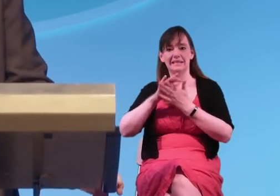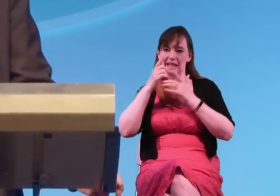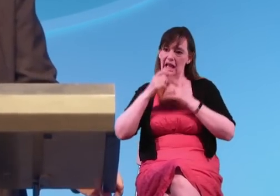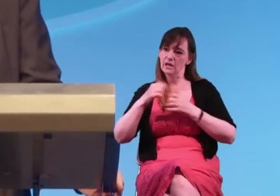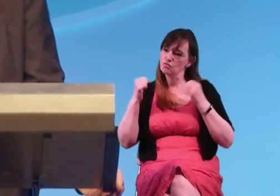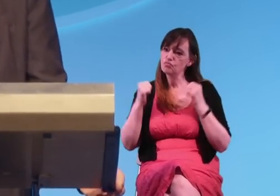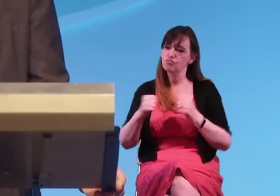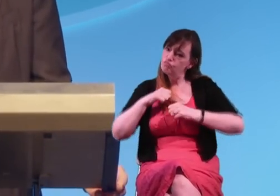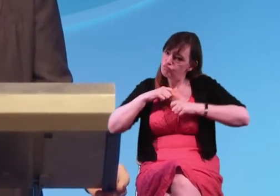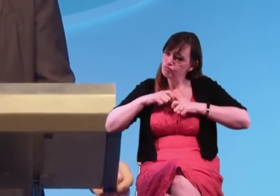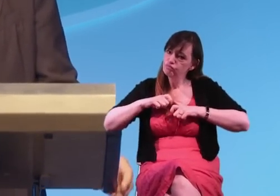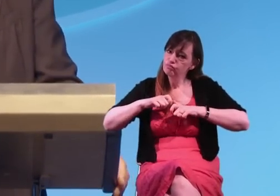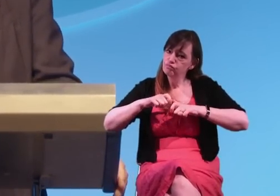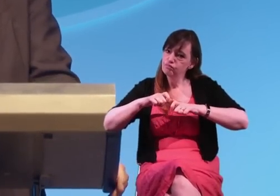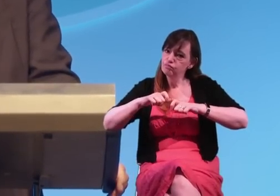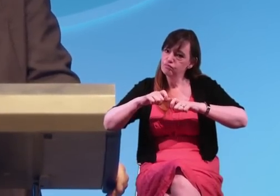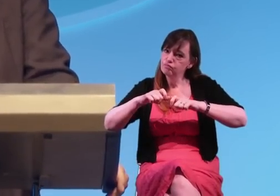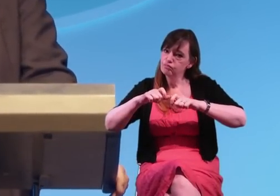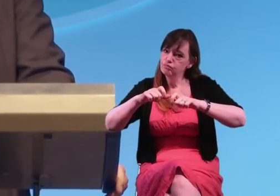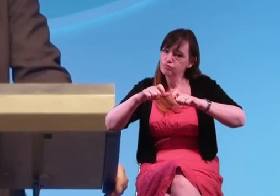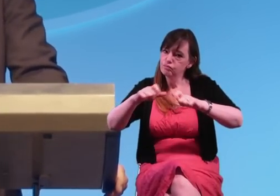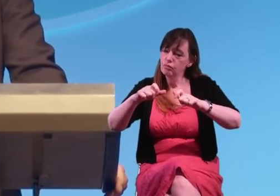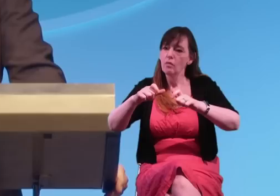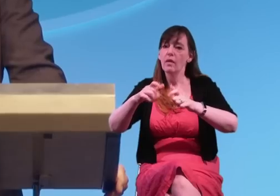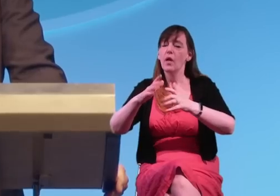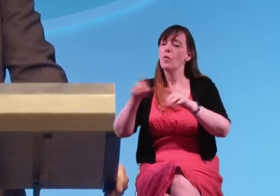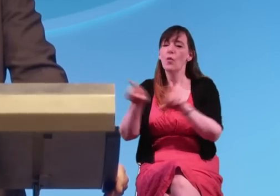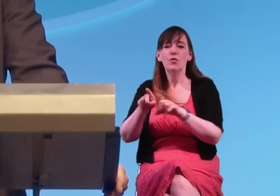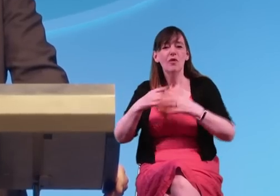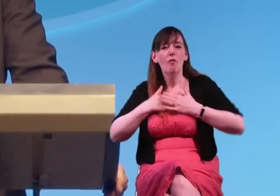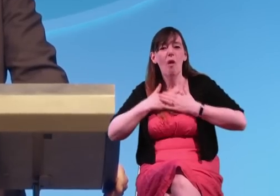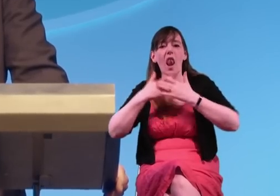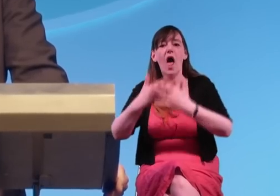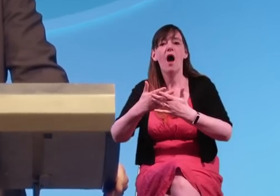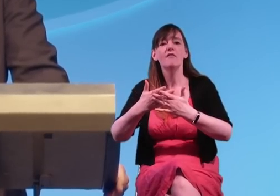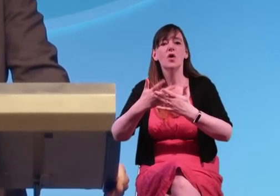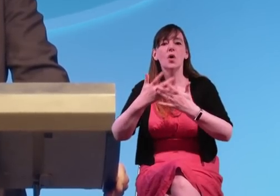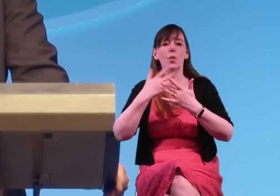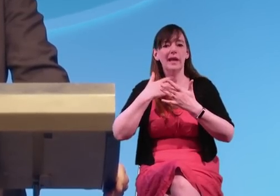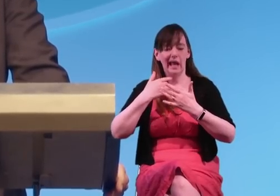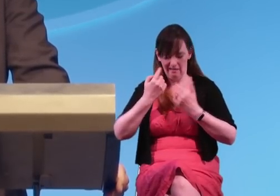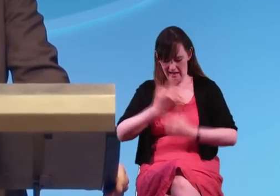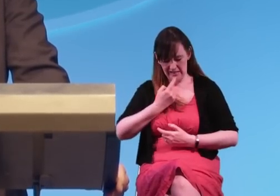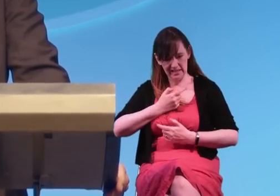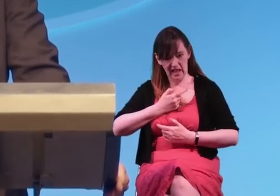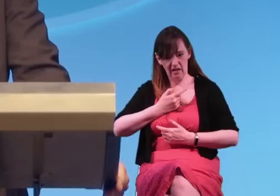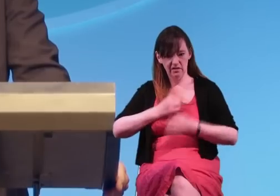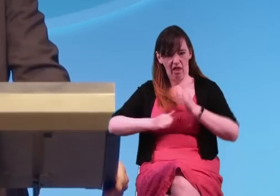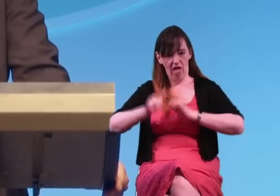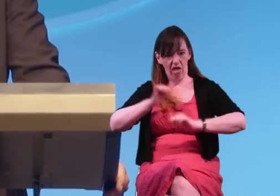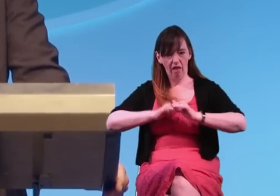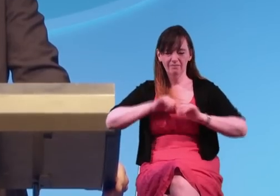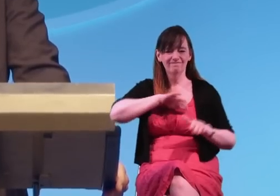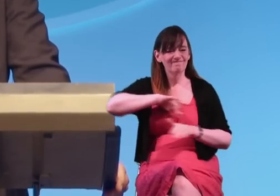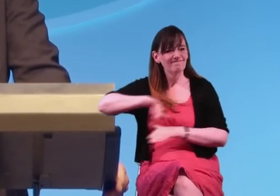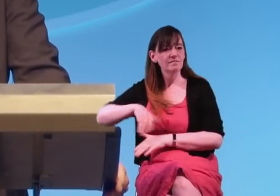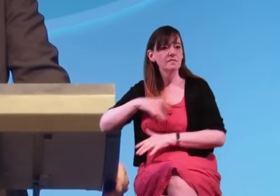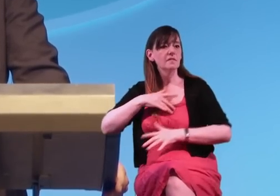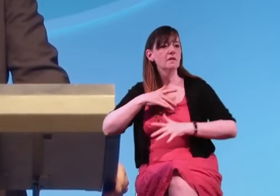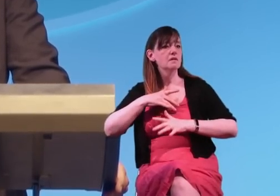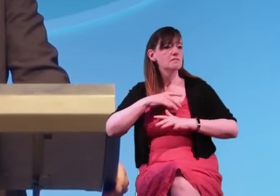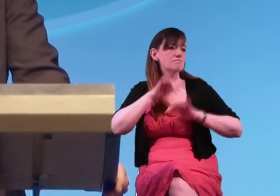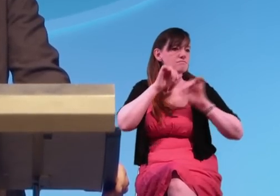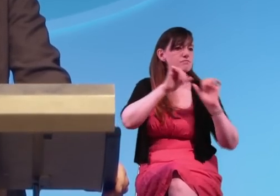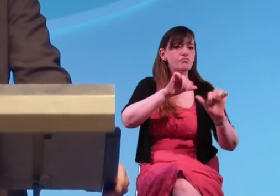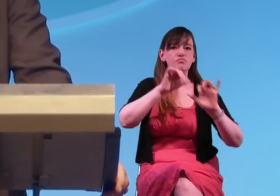love so that we can look to the interests of others rather than just to ourselves, so that we have a love that hopes all things